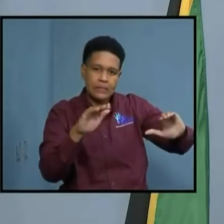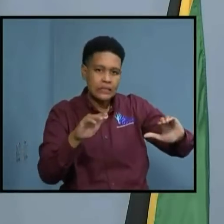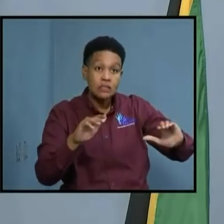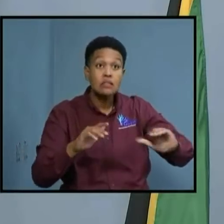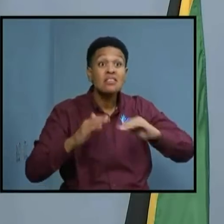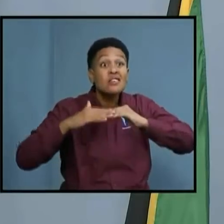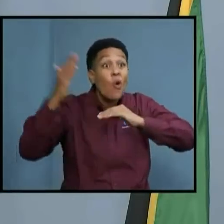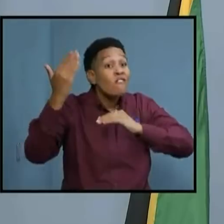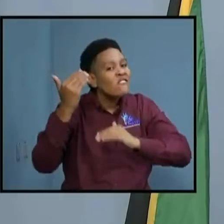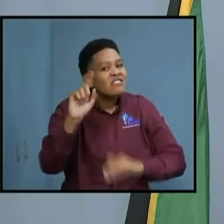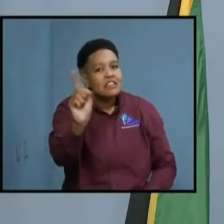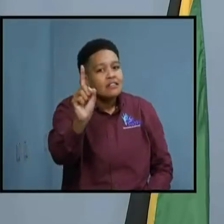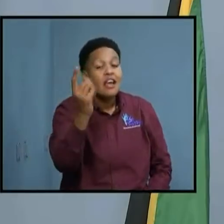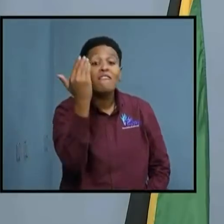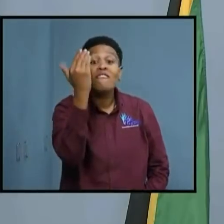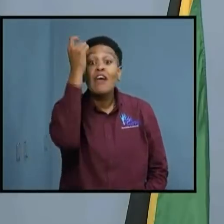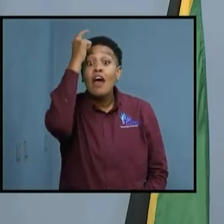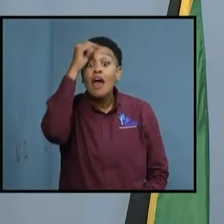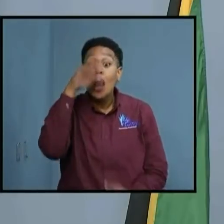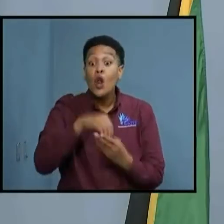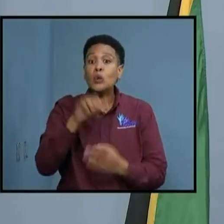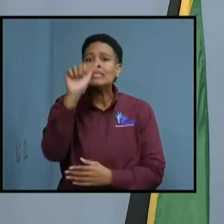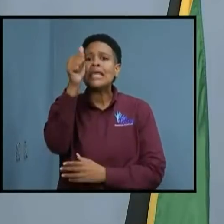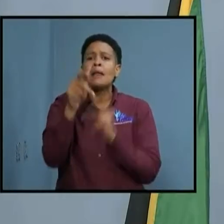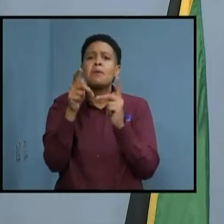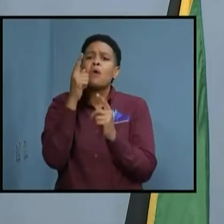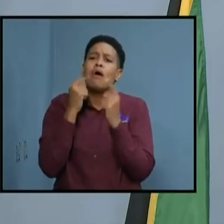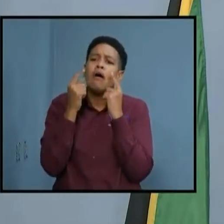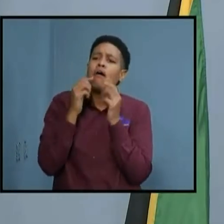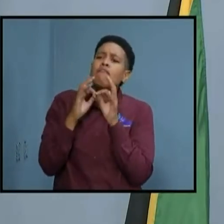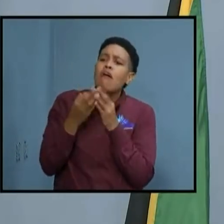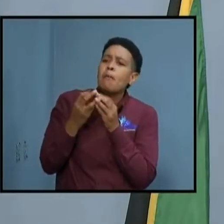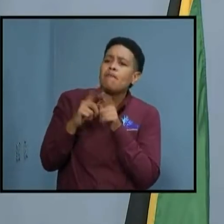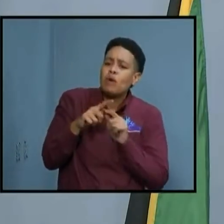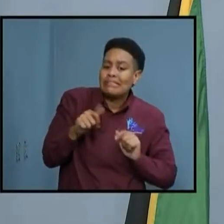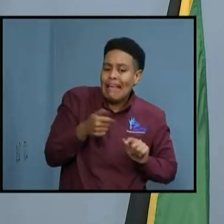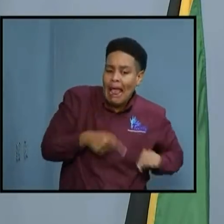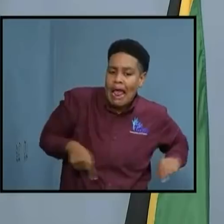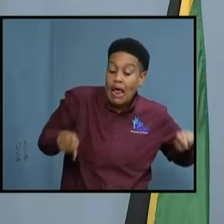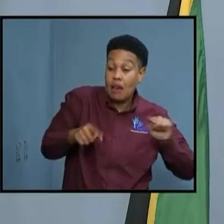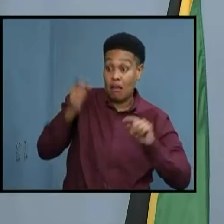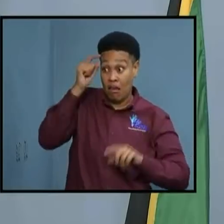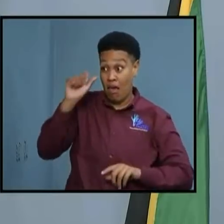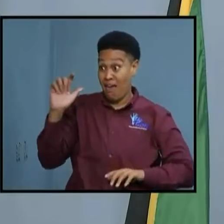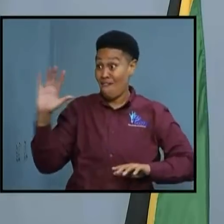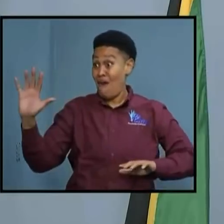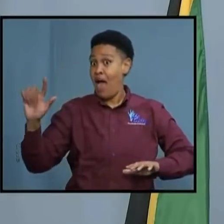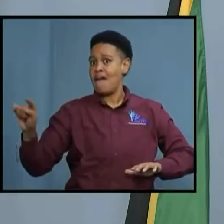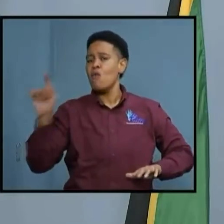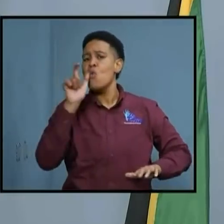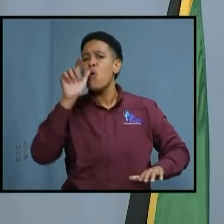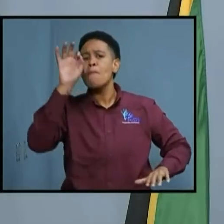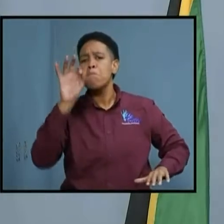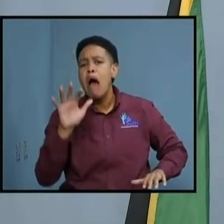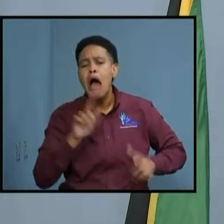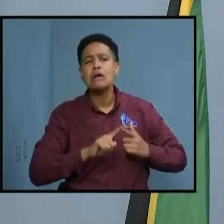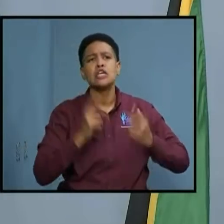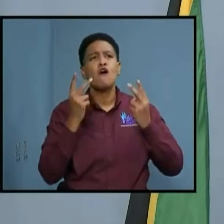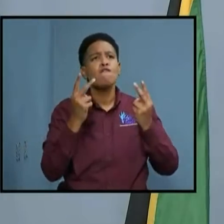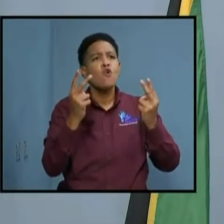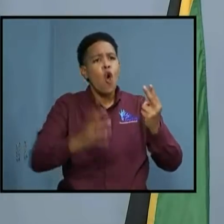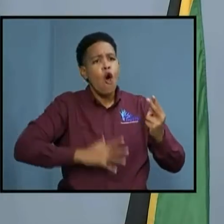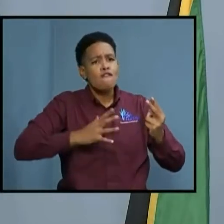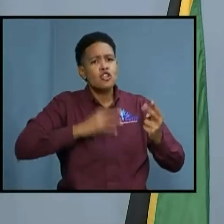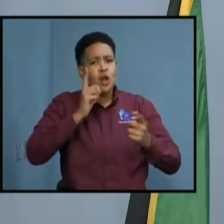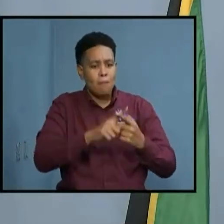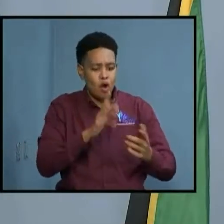the 15 includes no more than 10 mourners, with the additional 5 persons comprising the officiating clergy, funeral